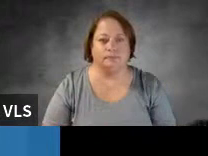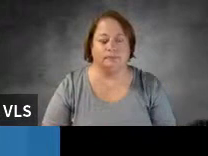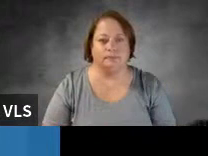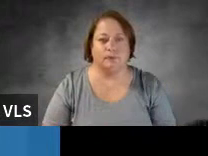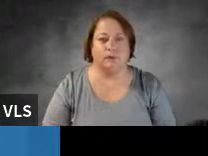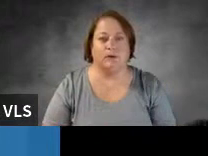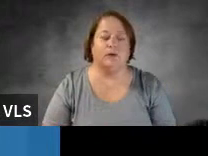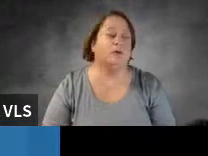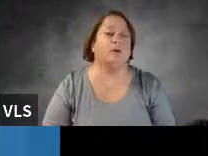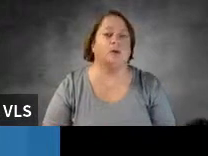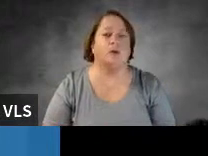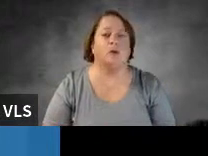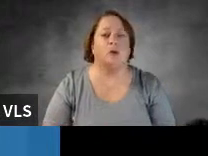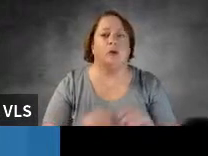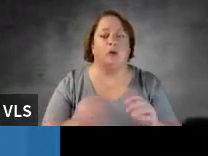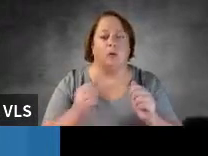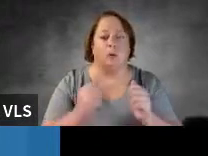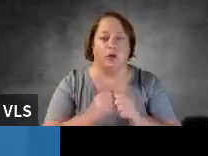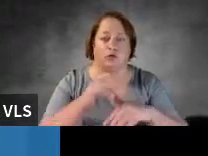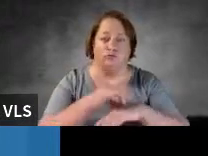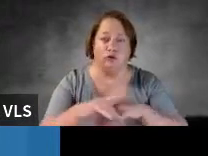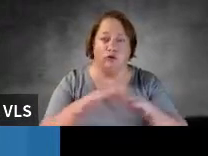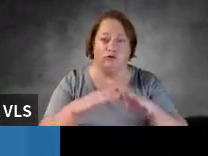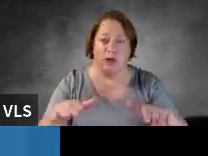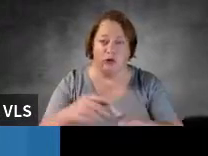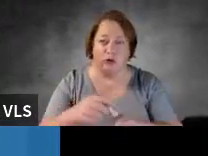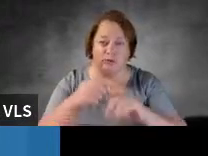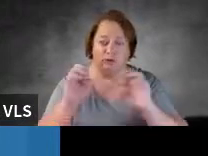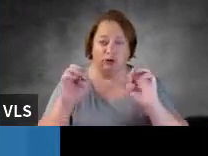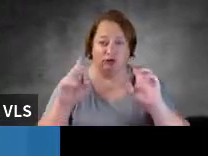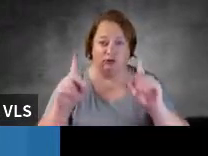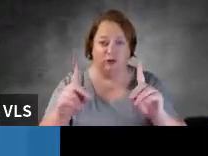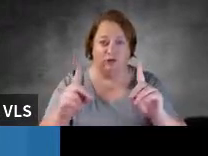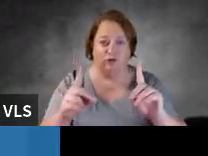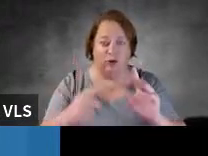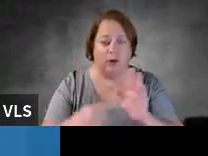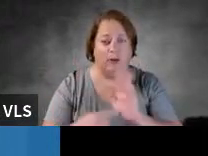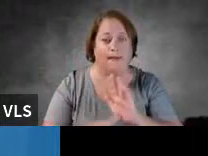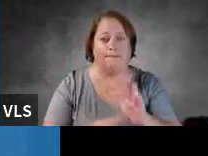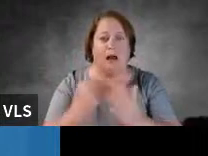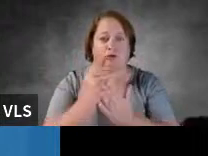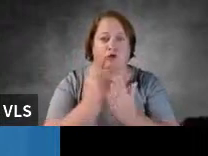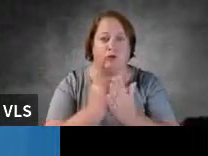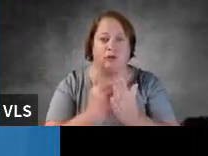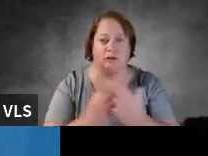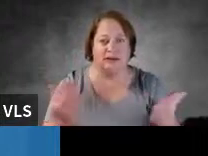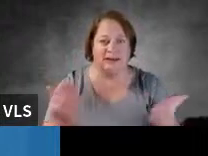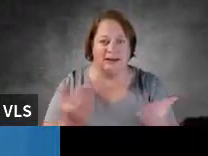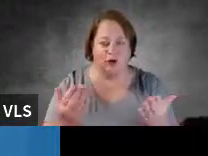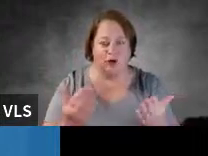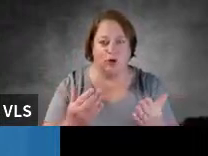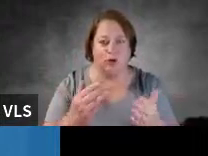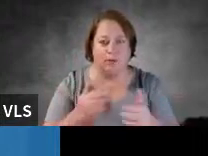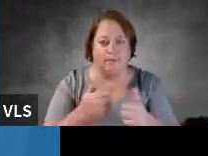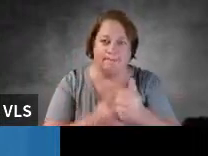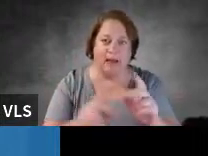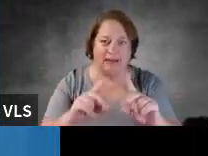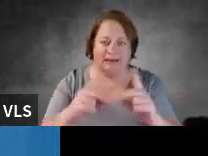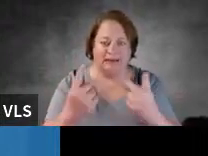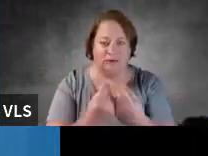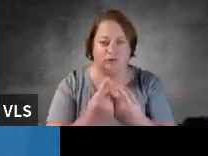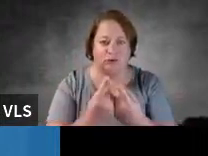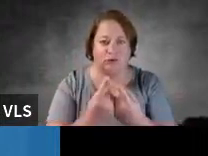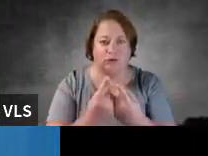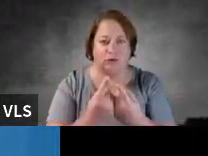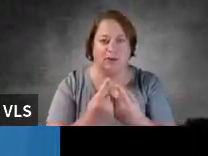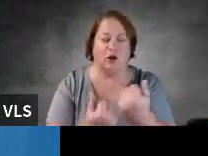With regards to early childhood special education, the models are listed here by district that